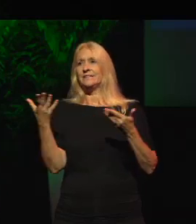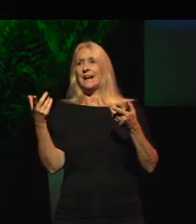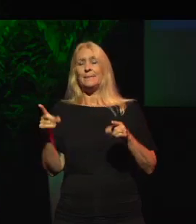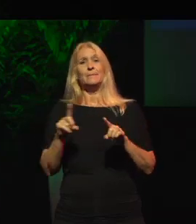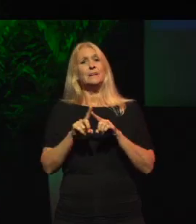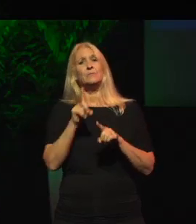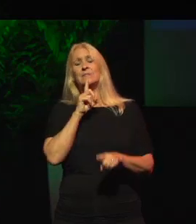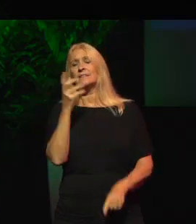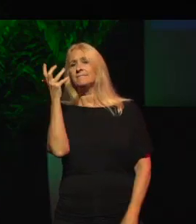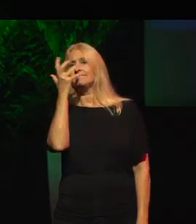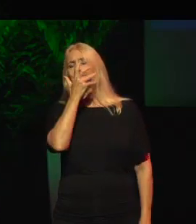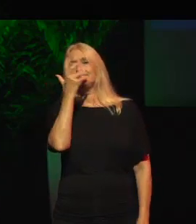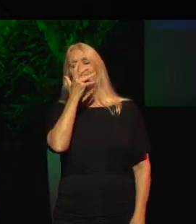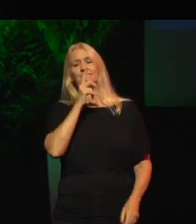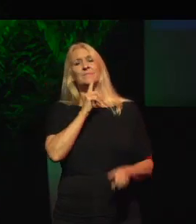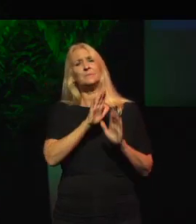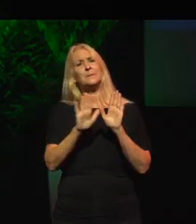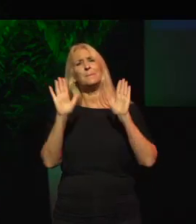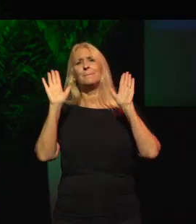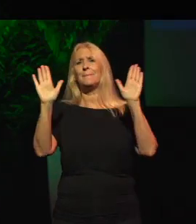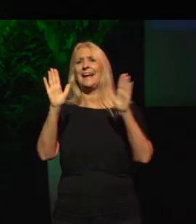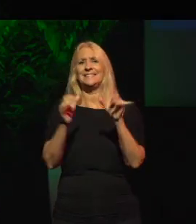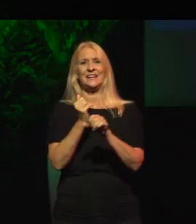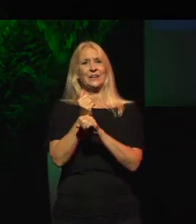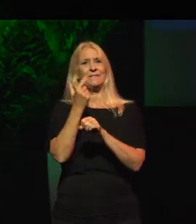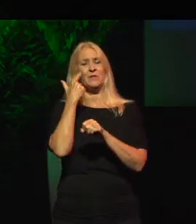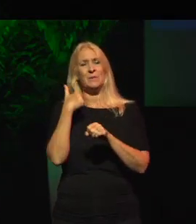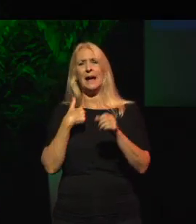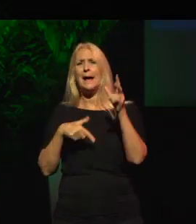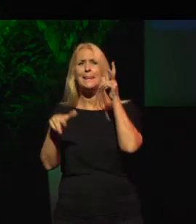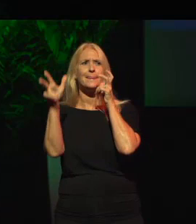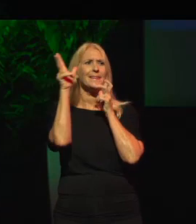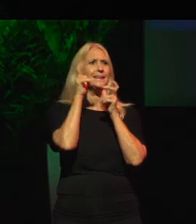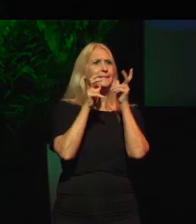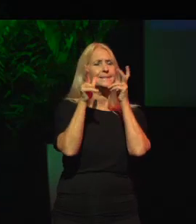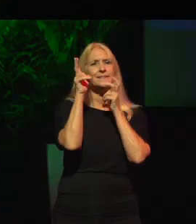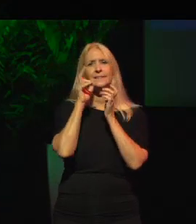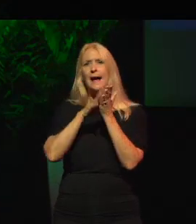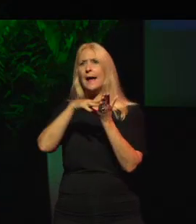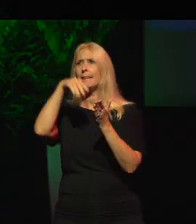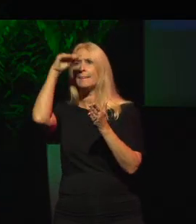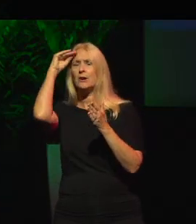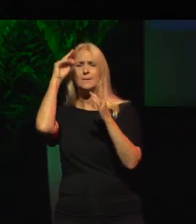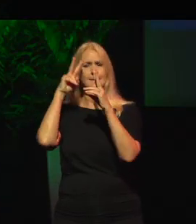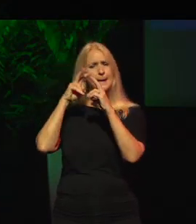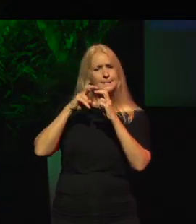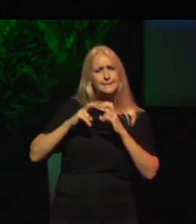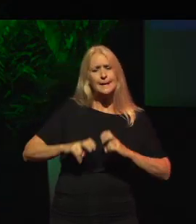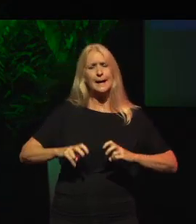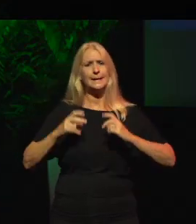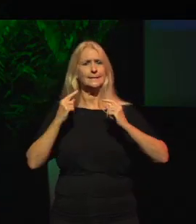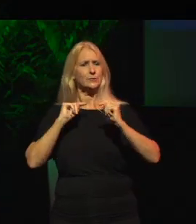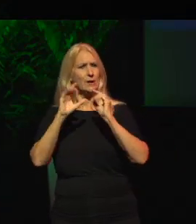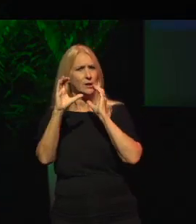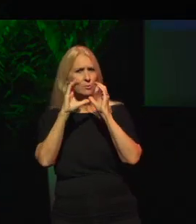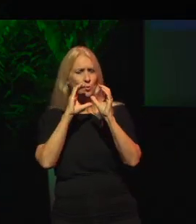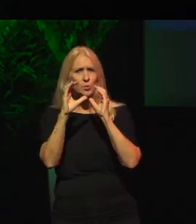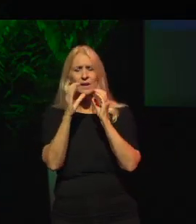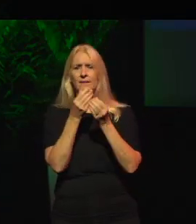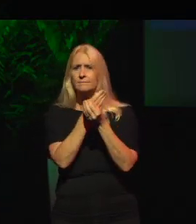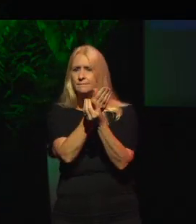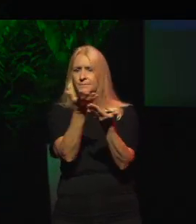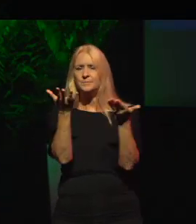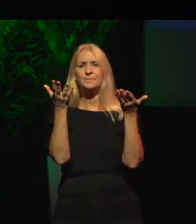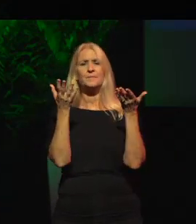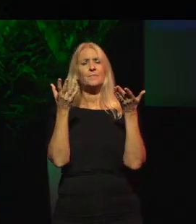was. Again, I listened and I learned. I assessed and I tried to communicate what I had heard. I plan to